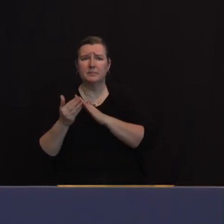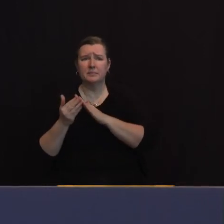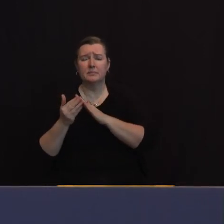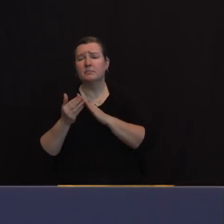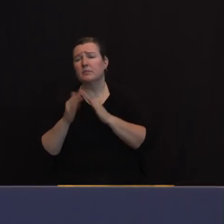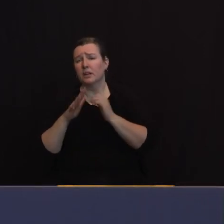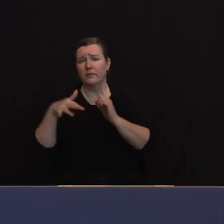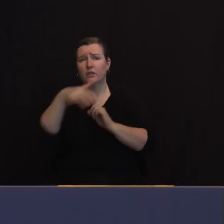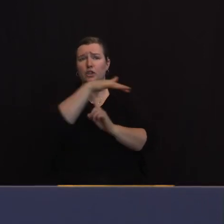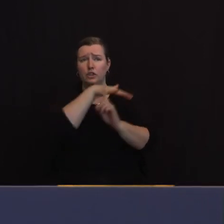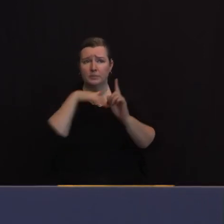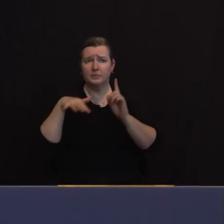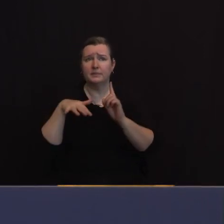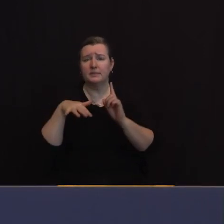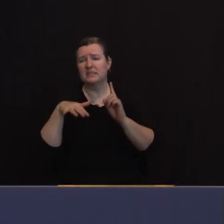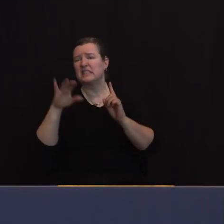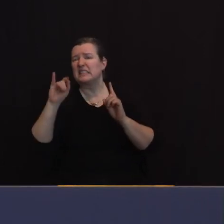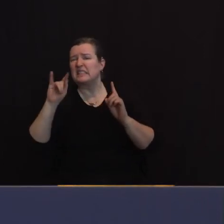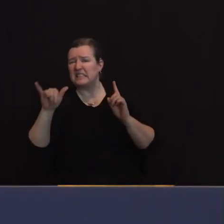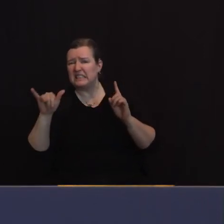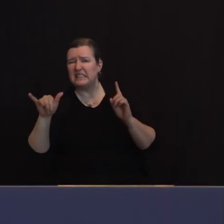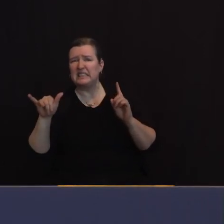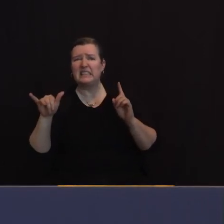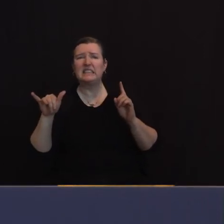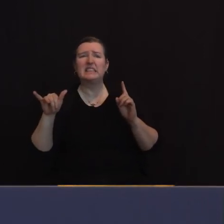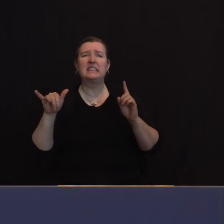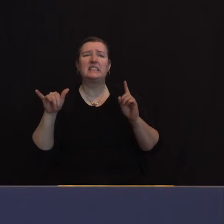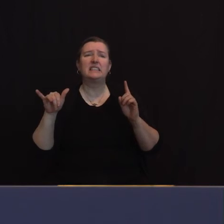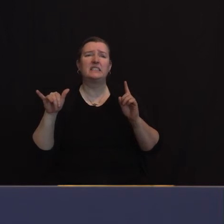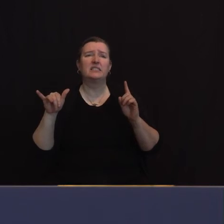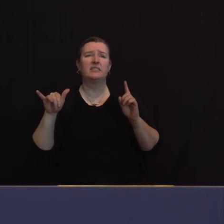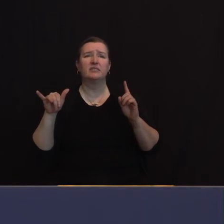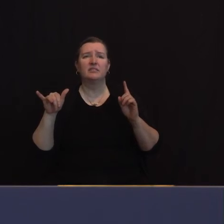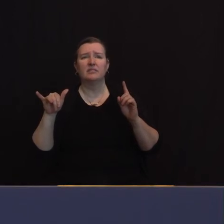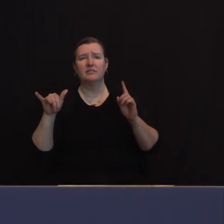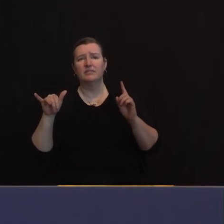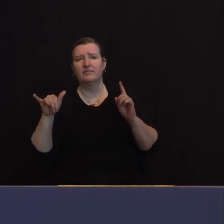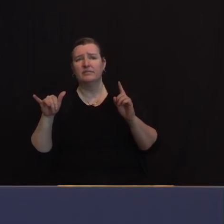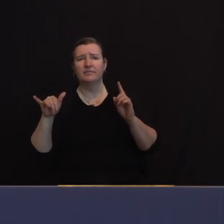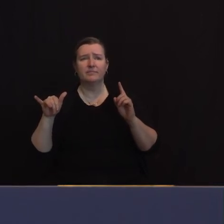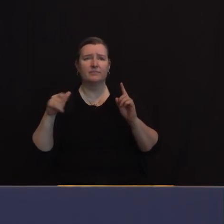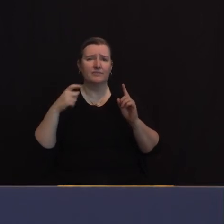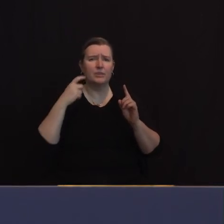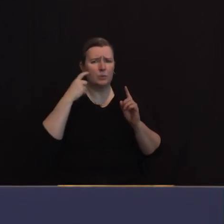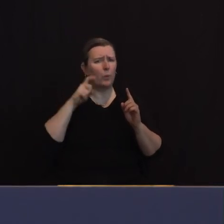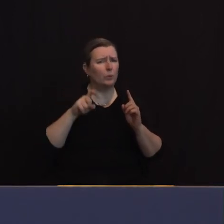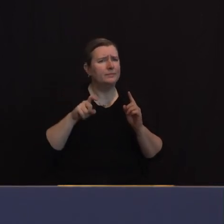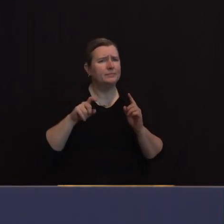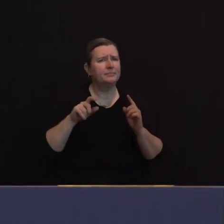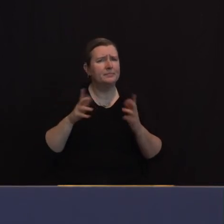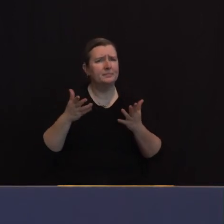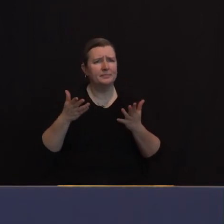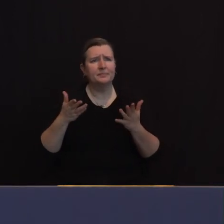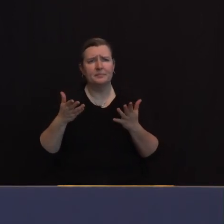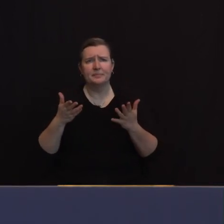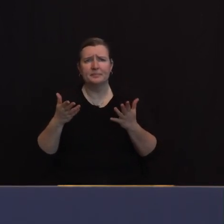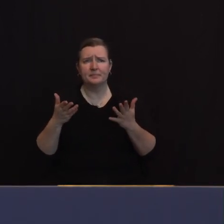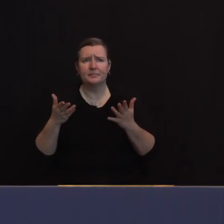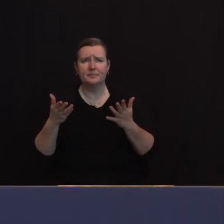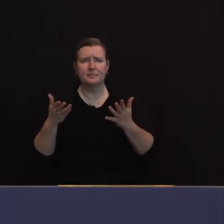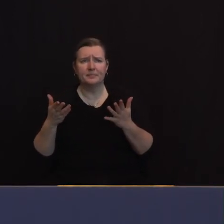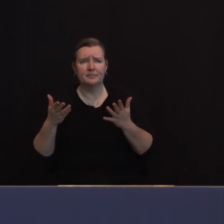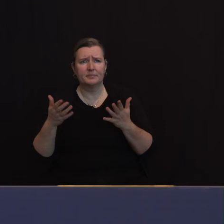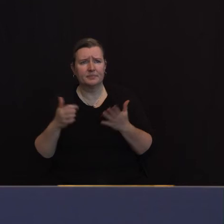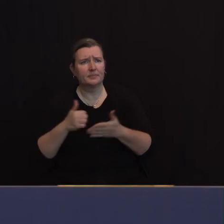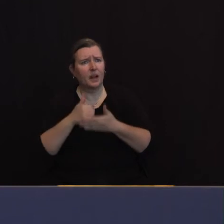look at the imbalance of supply and demand on that front, and has that helped the local economies in our state? Without